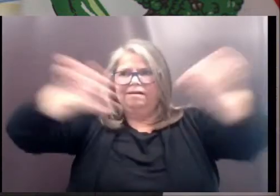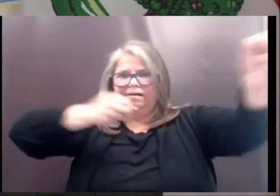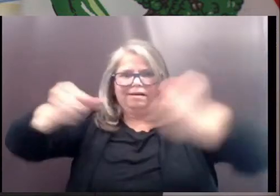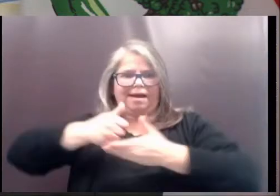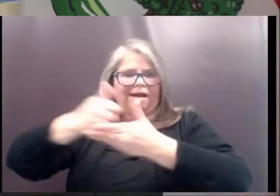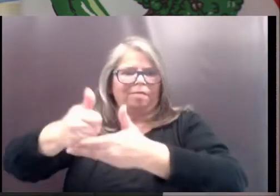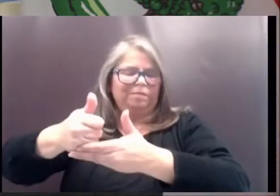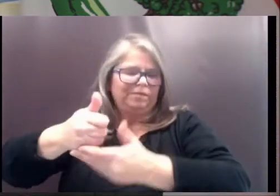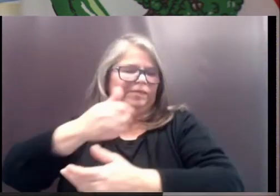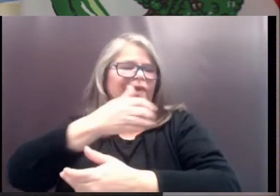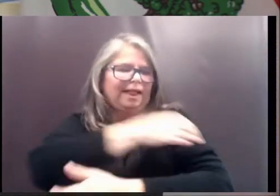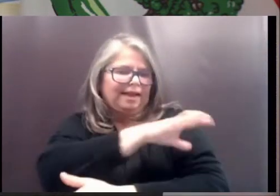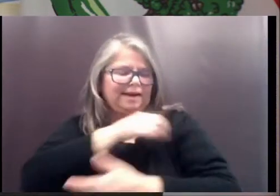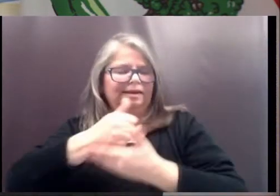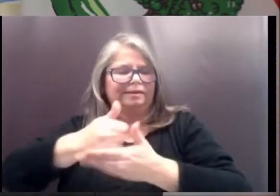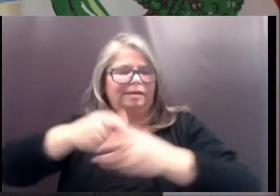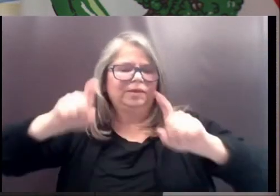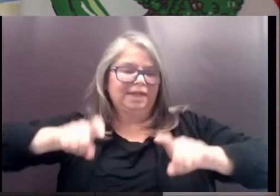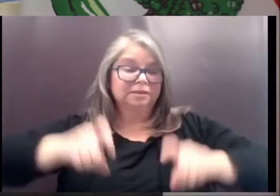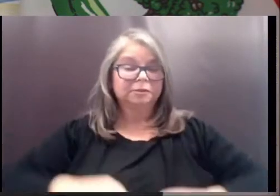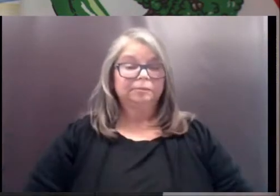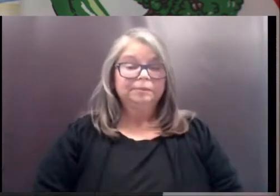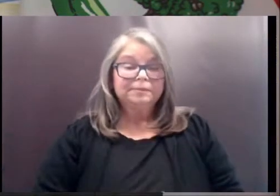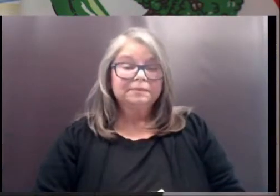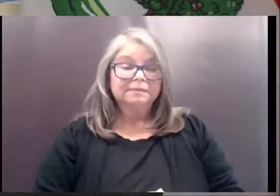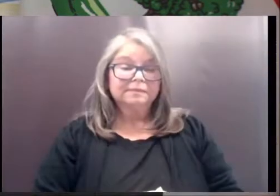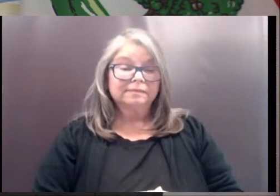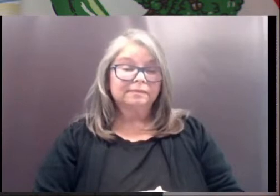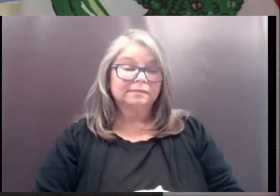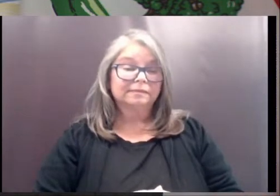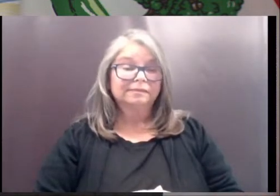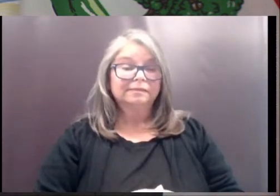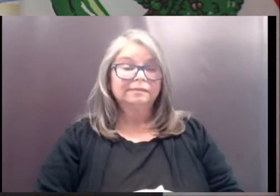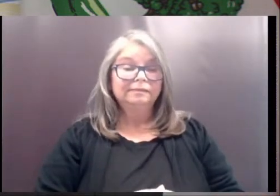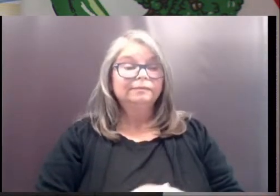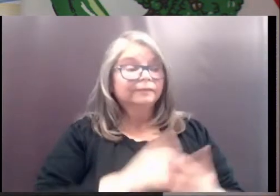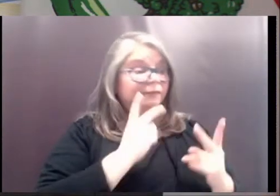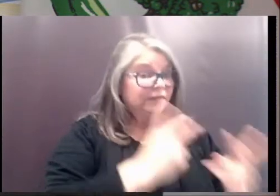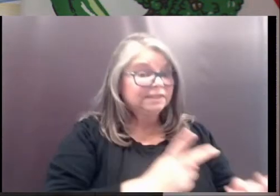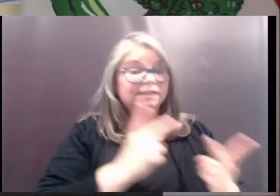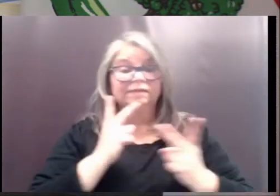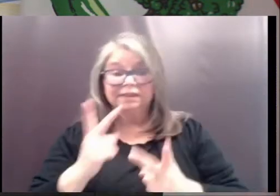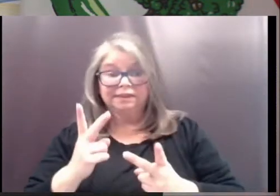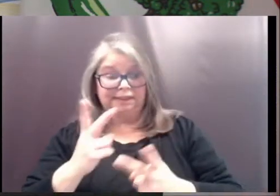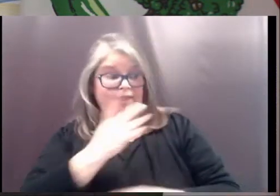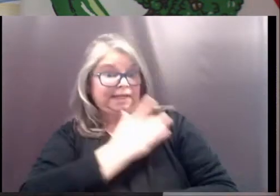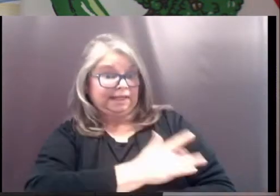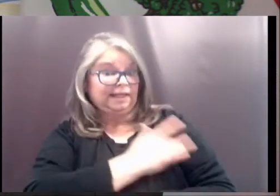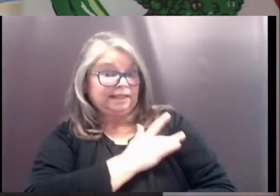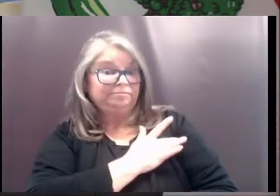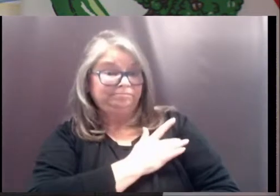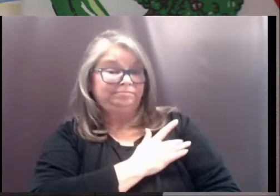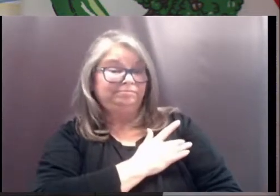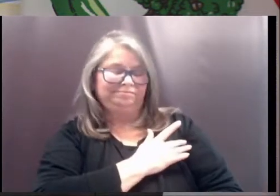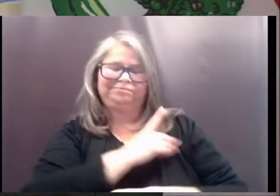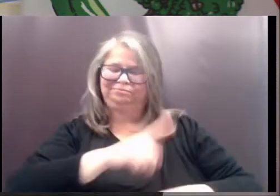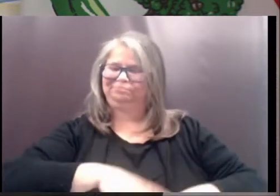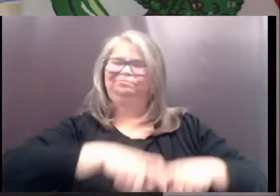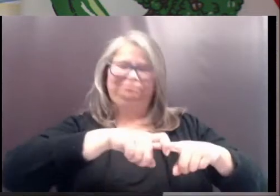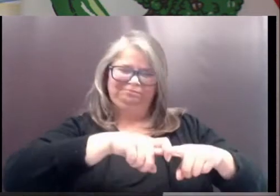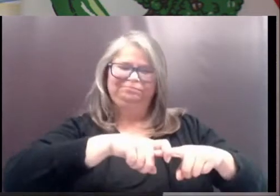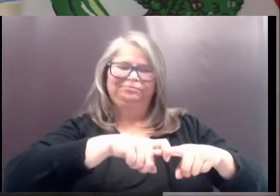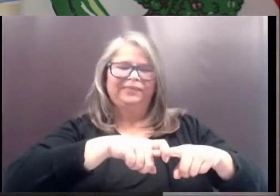A reminder about our visiting protocol changes, and that until December 21st, no visiting is allowed at Health